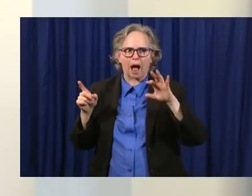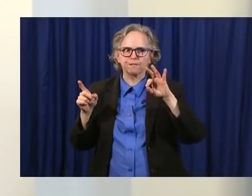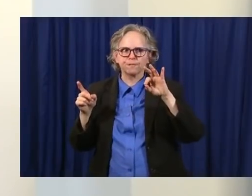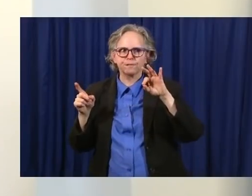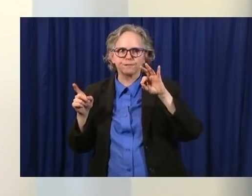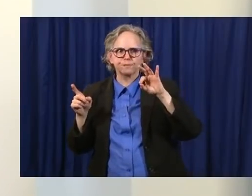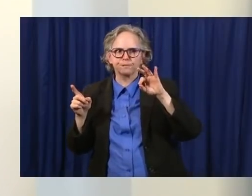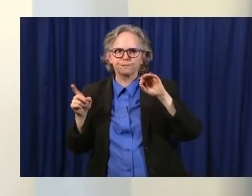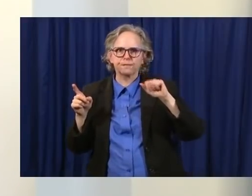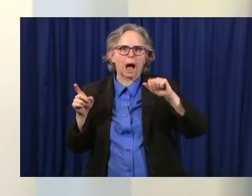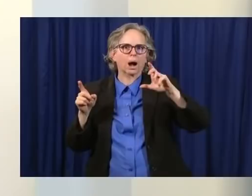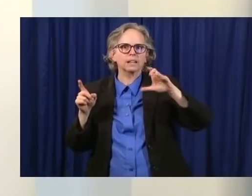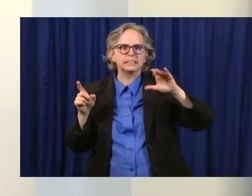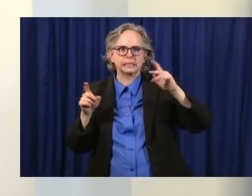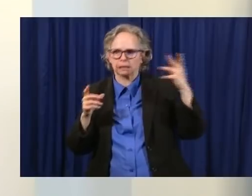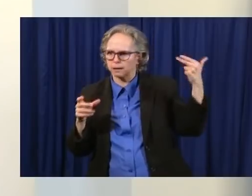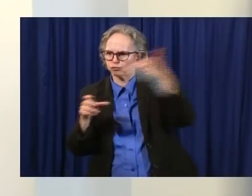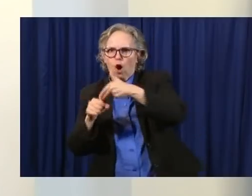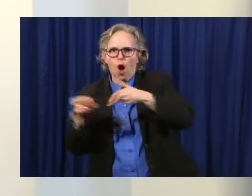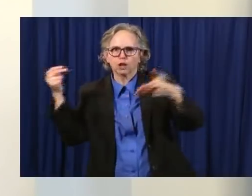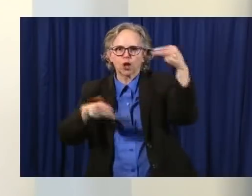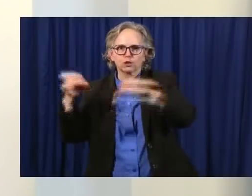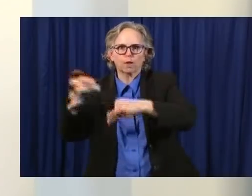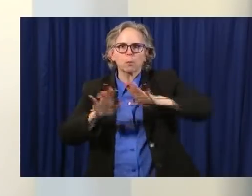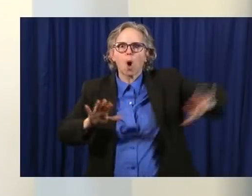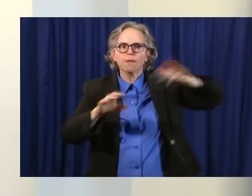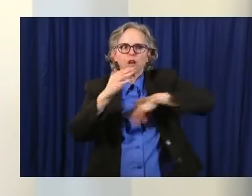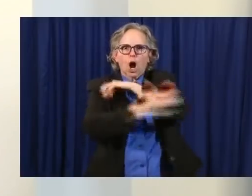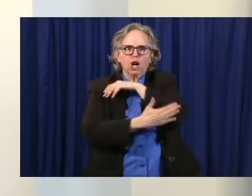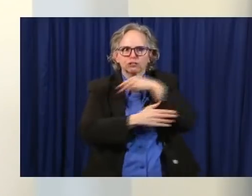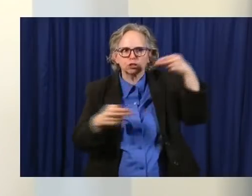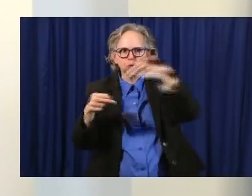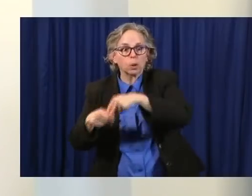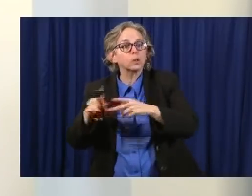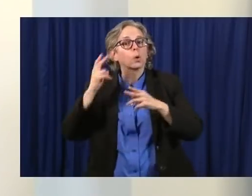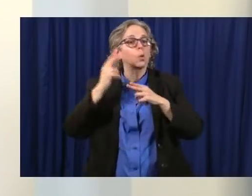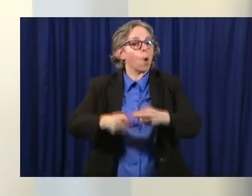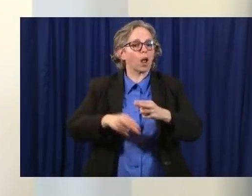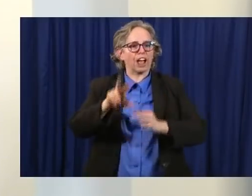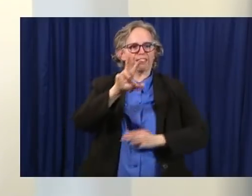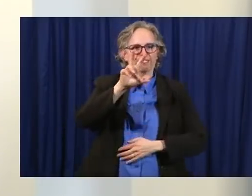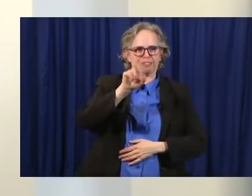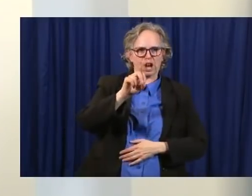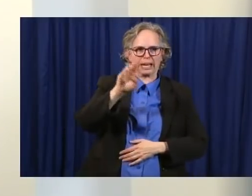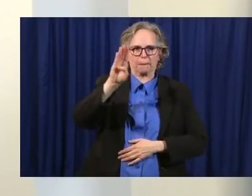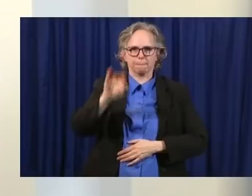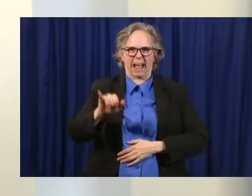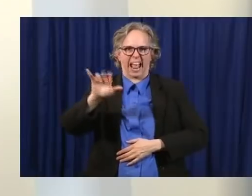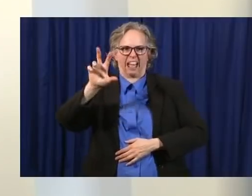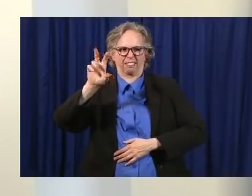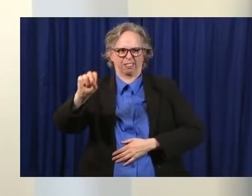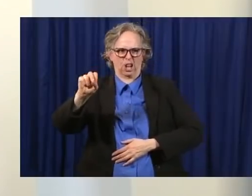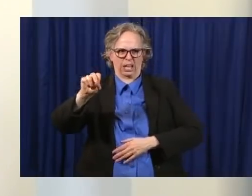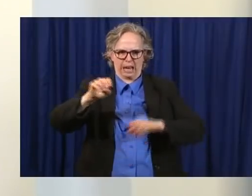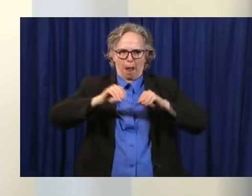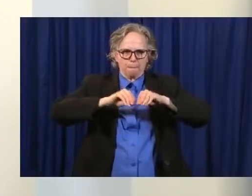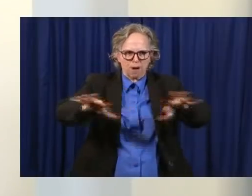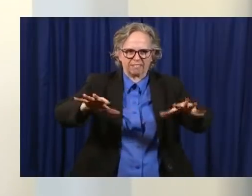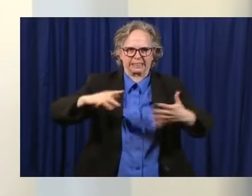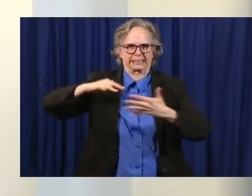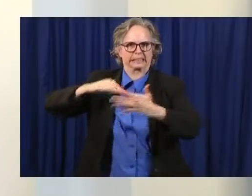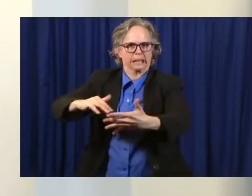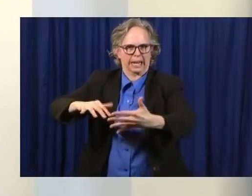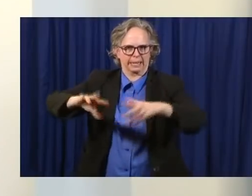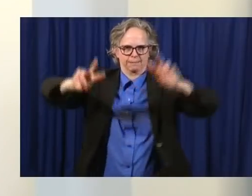our communities. We'll begin, it's called a 30 by 30 prevalence study. You start with a basis of